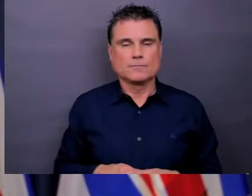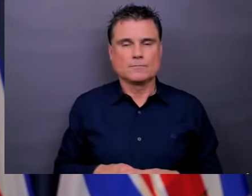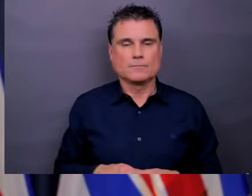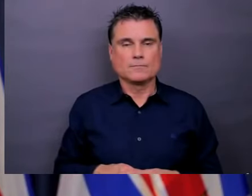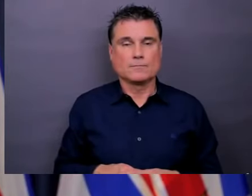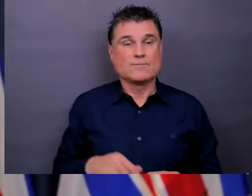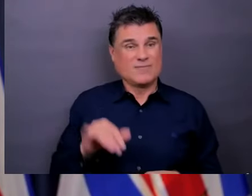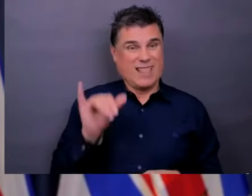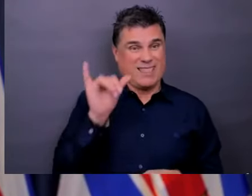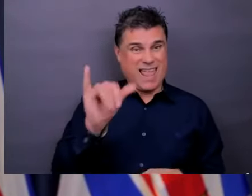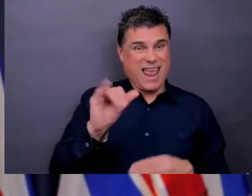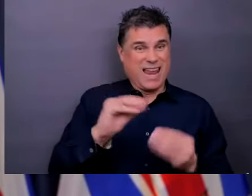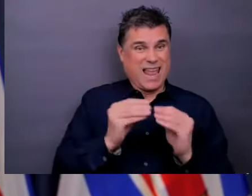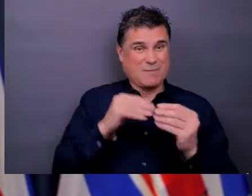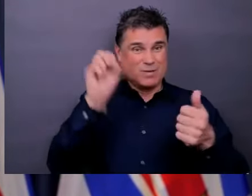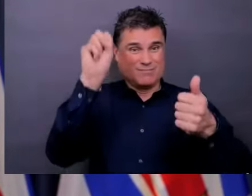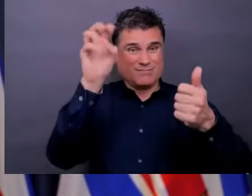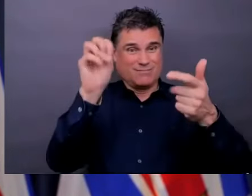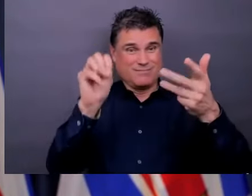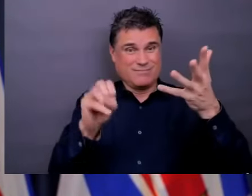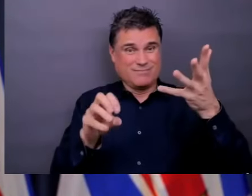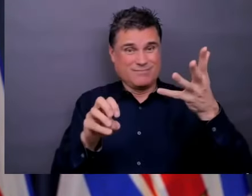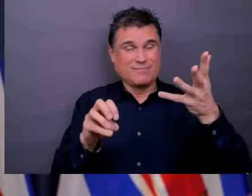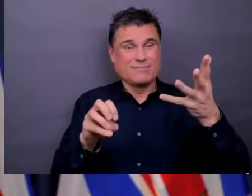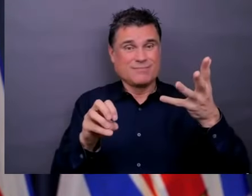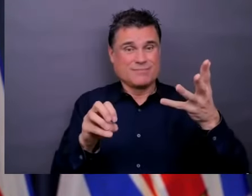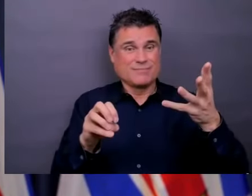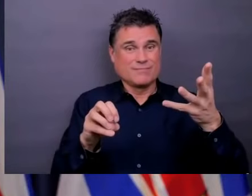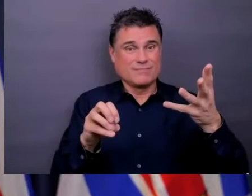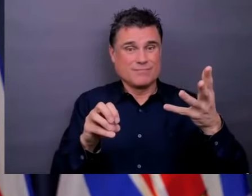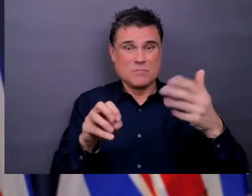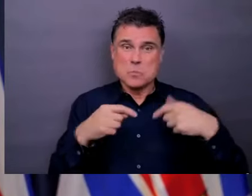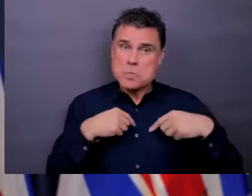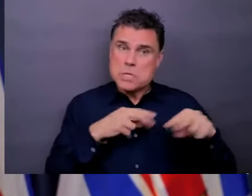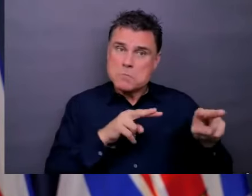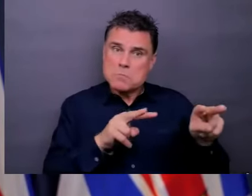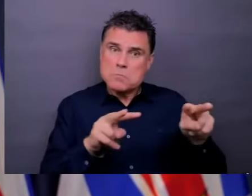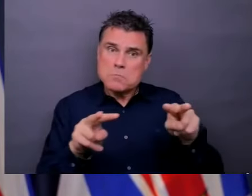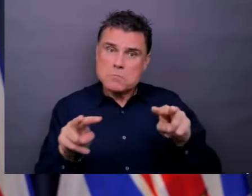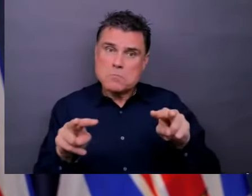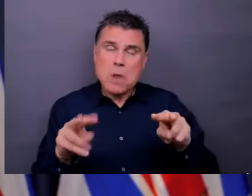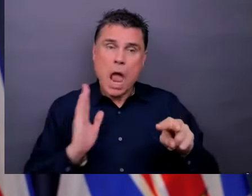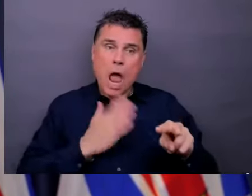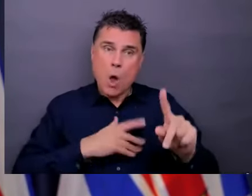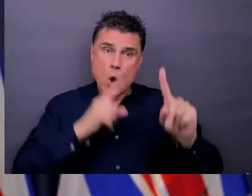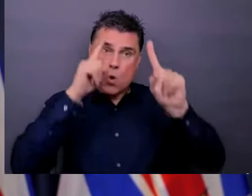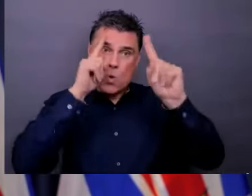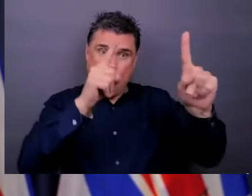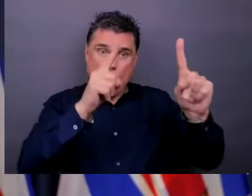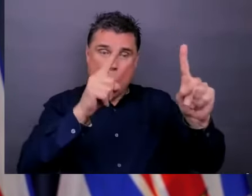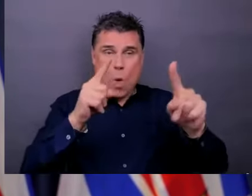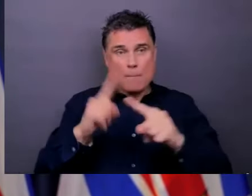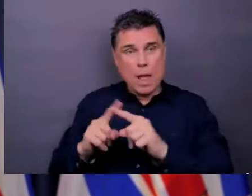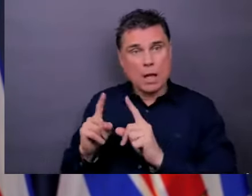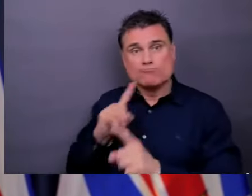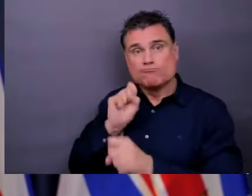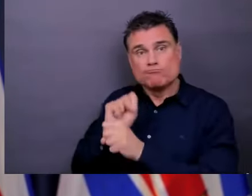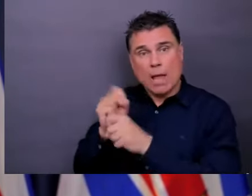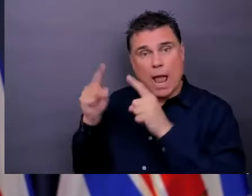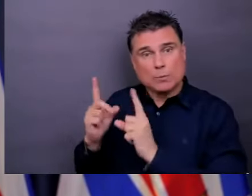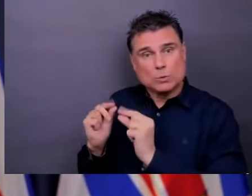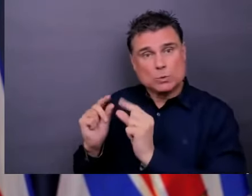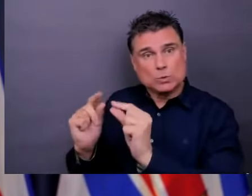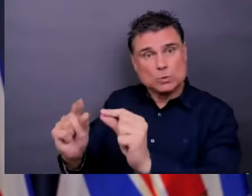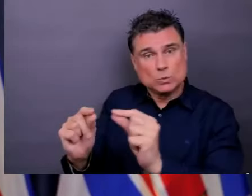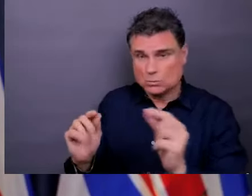you reflect that against our targets when we went through and as we're in for phase one of our immunization campaign, obviously those